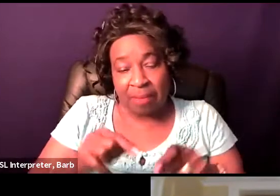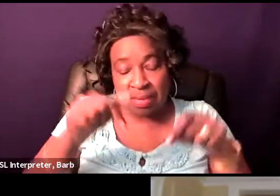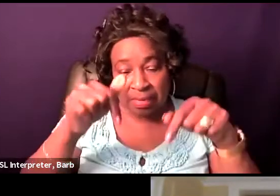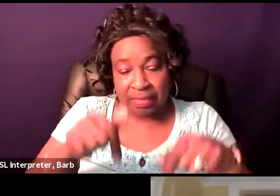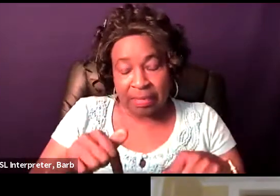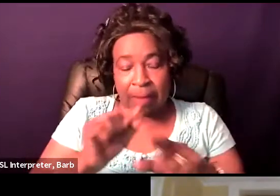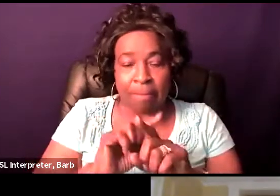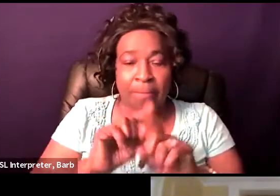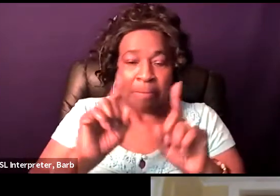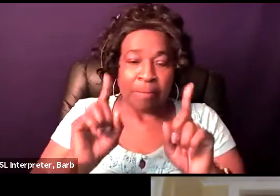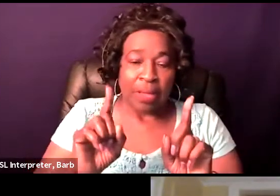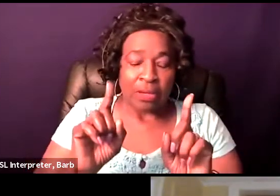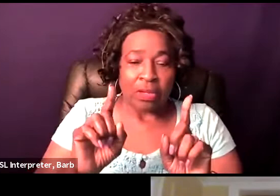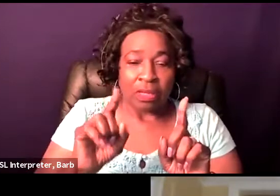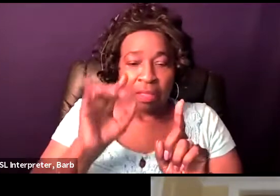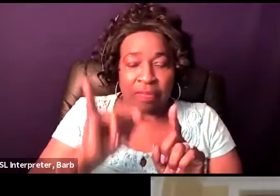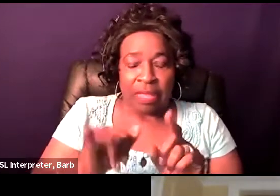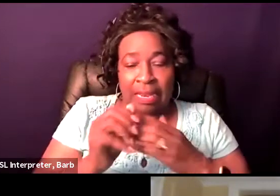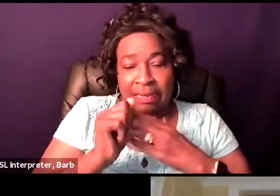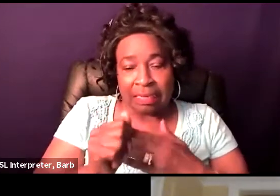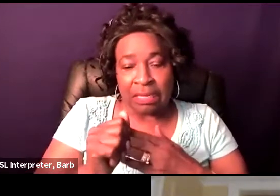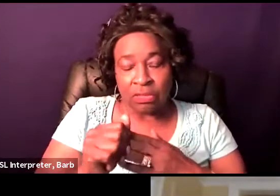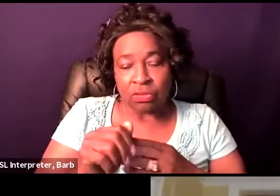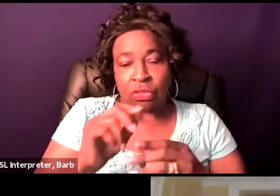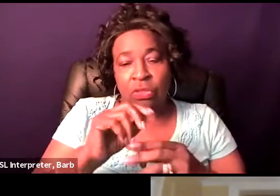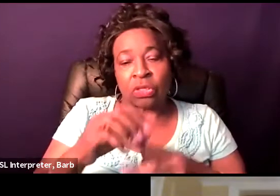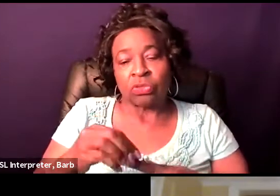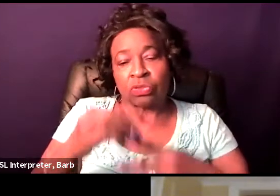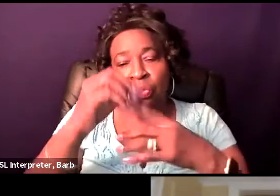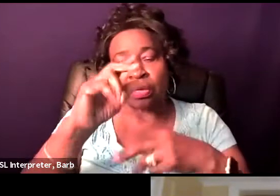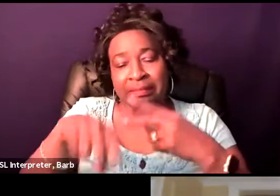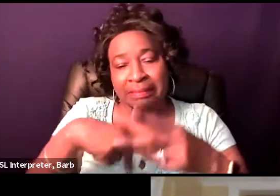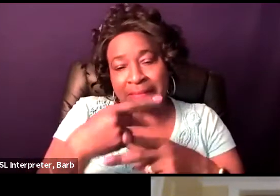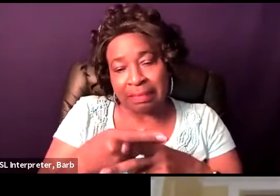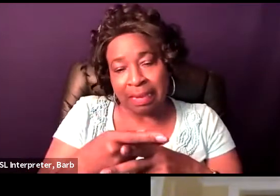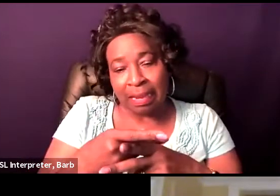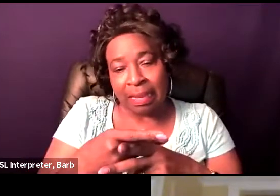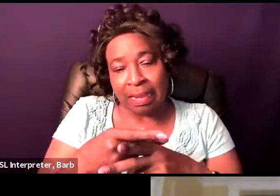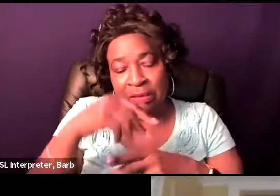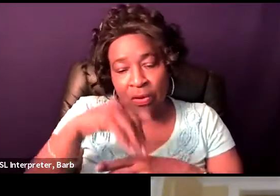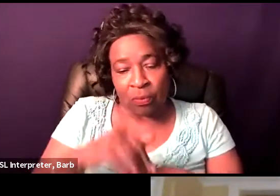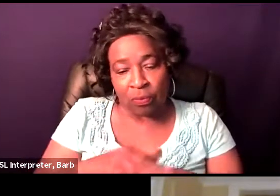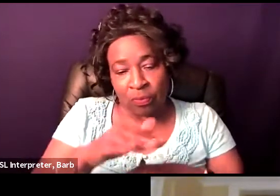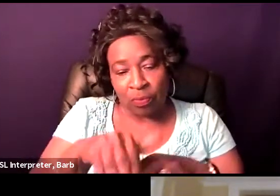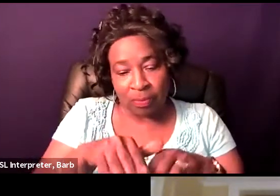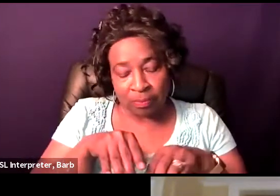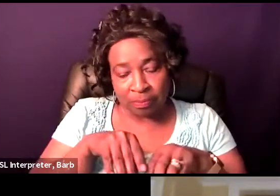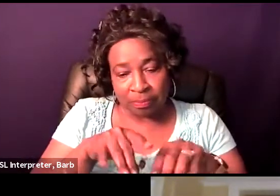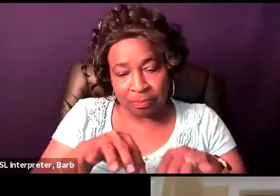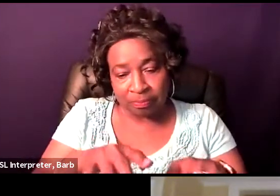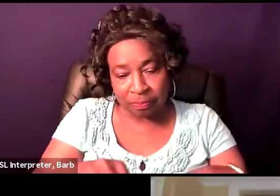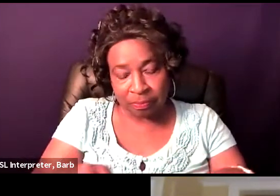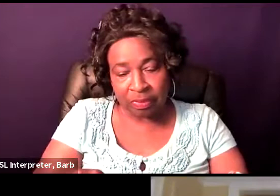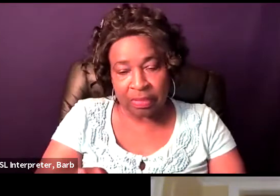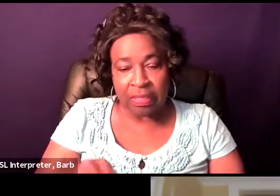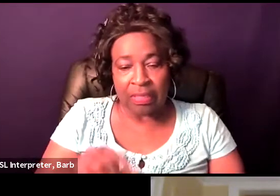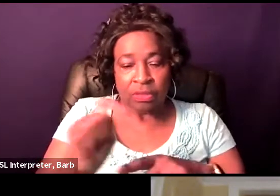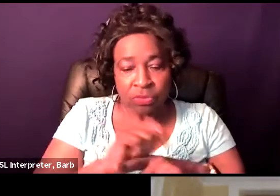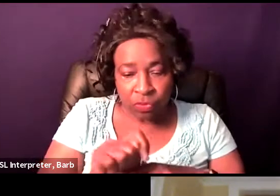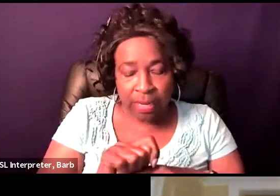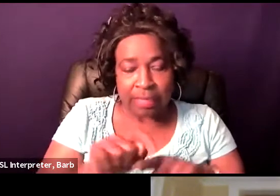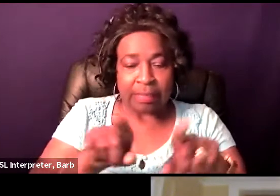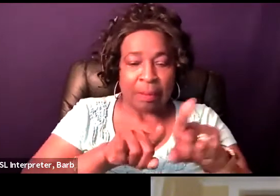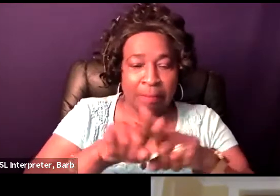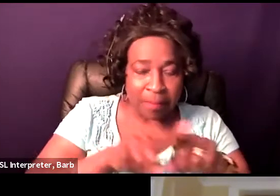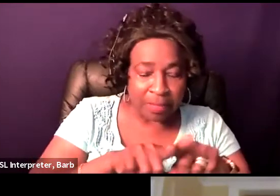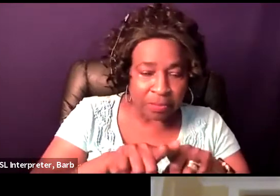also, and that leads to certain kinds of ripple effects in terms of, you know, the training, the mentoring, et